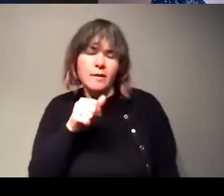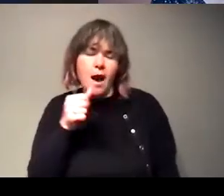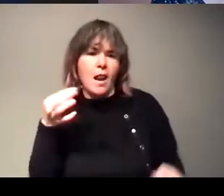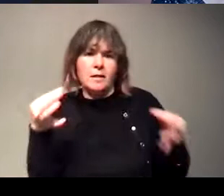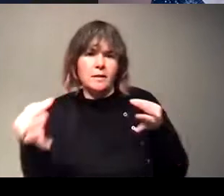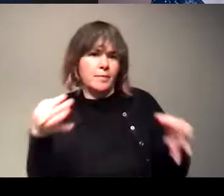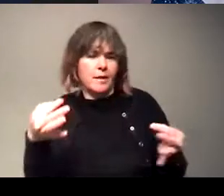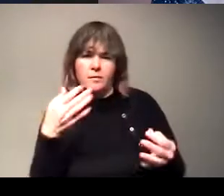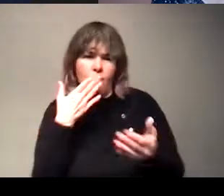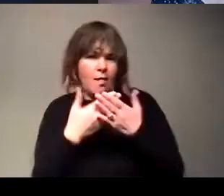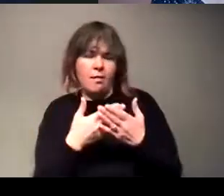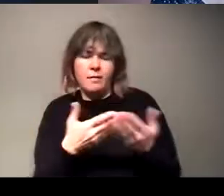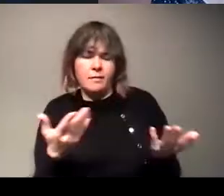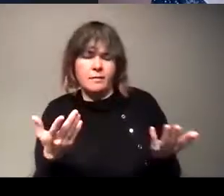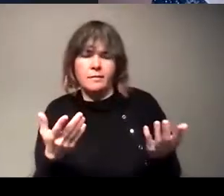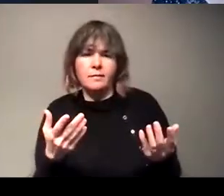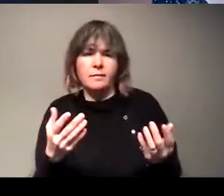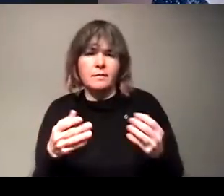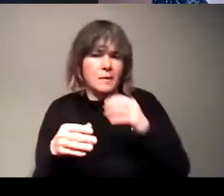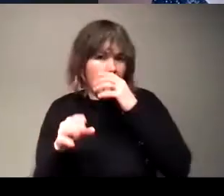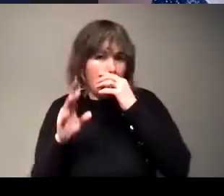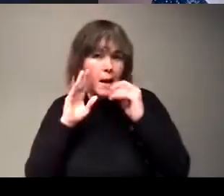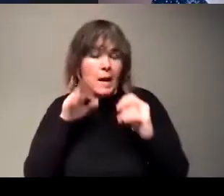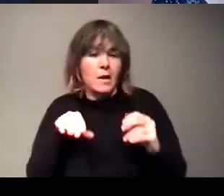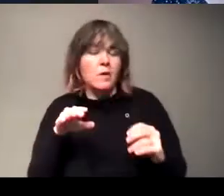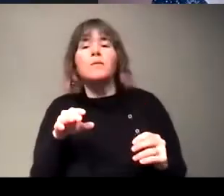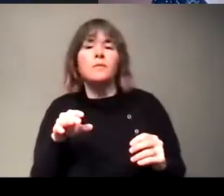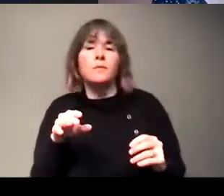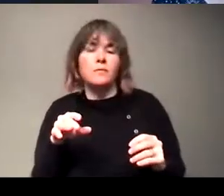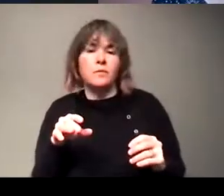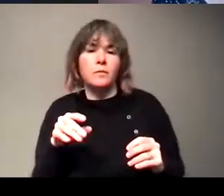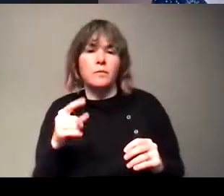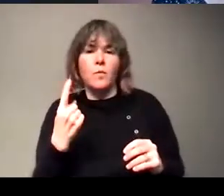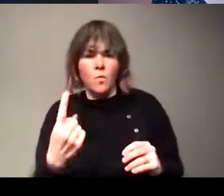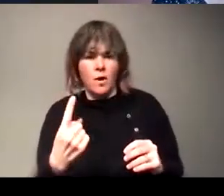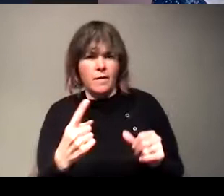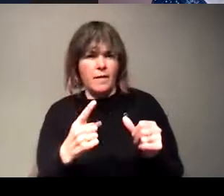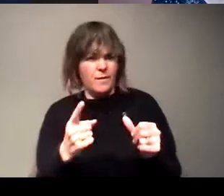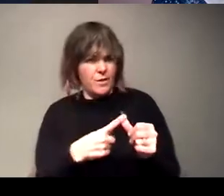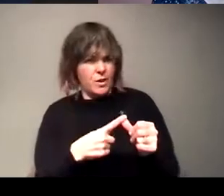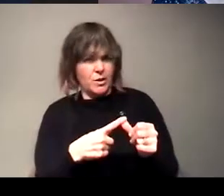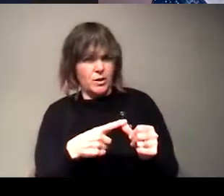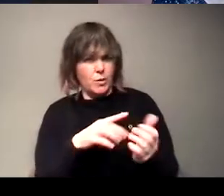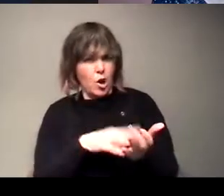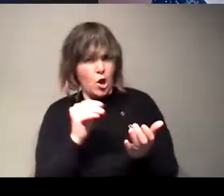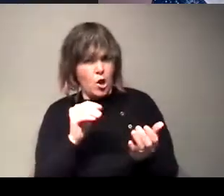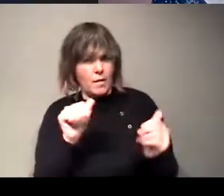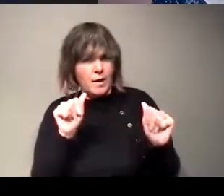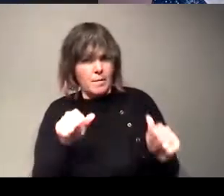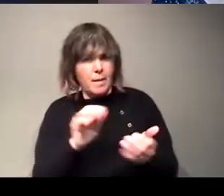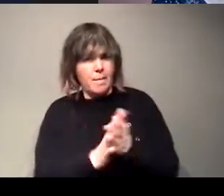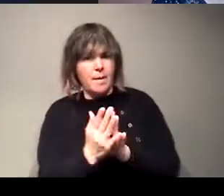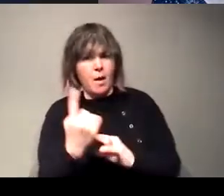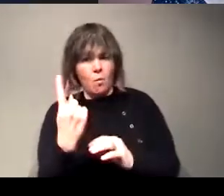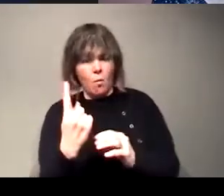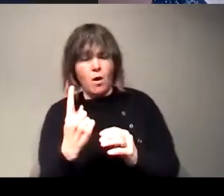in the universe, but I know that, like, Qui-Gon Jinn was the, like, might have been the first Jedi who learned that ability to become one with the